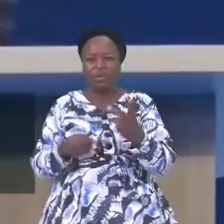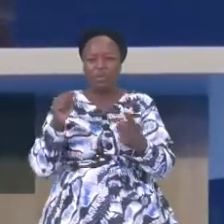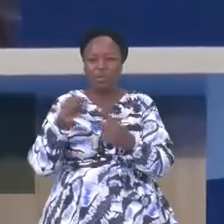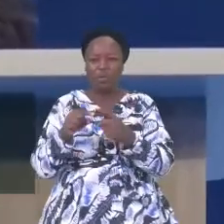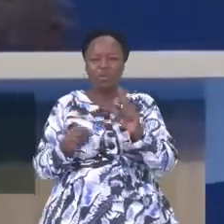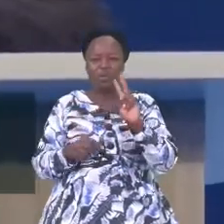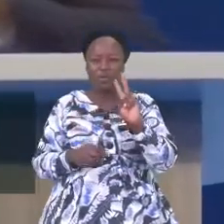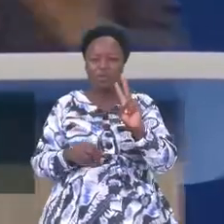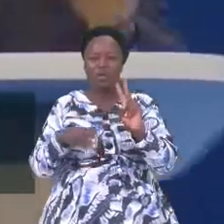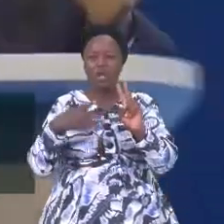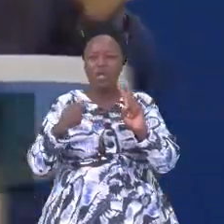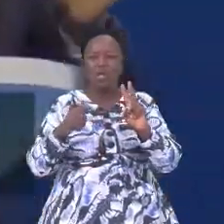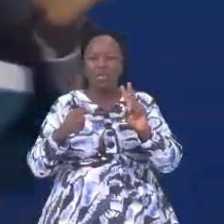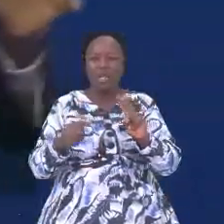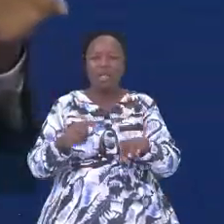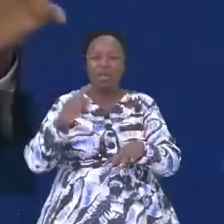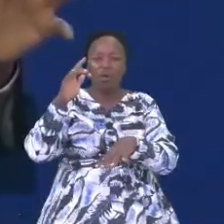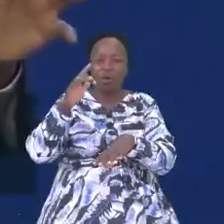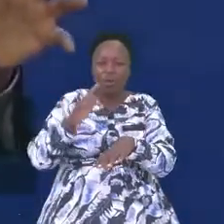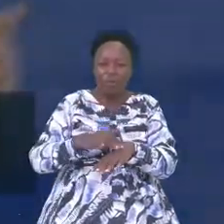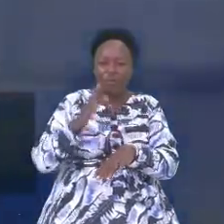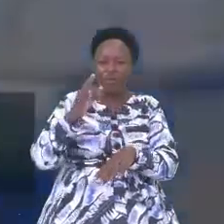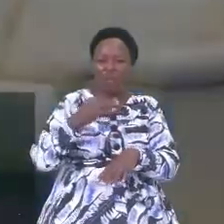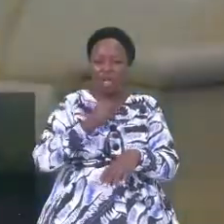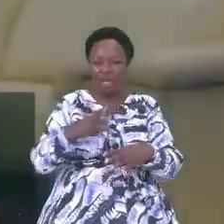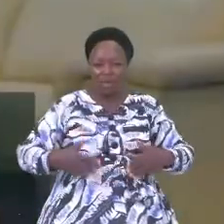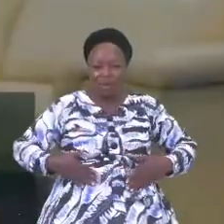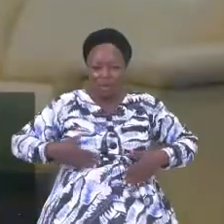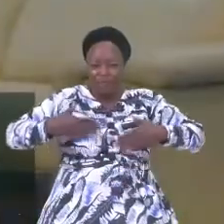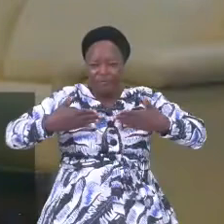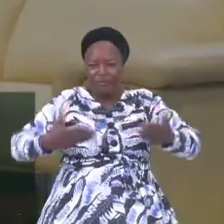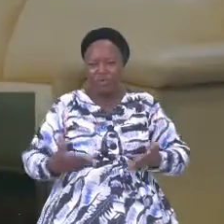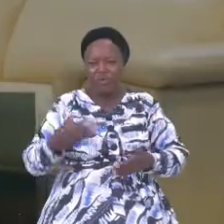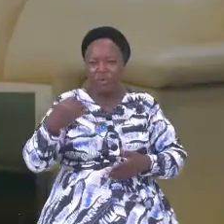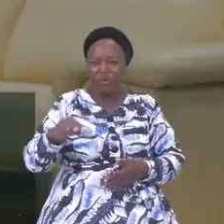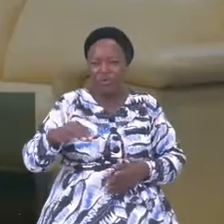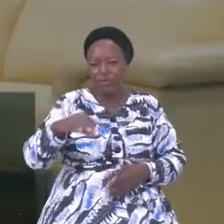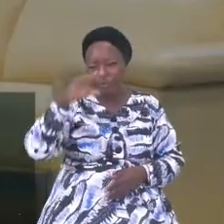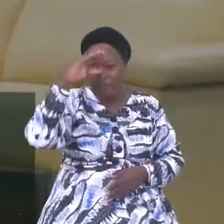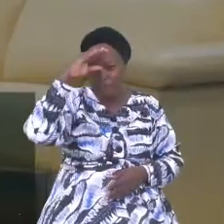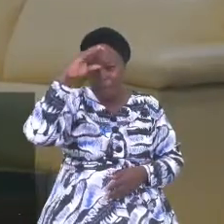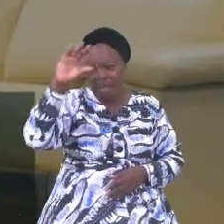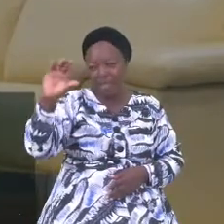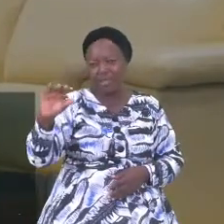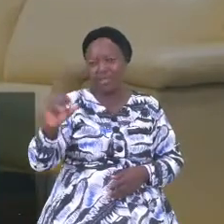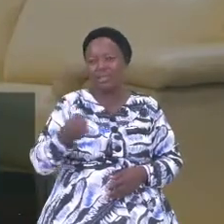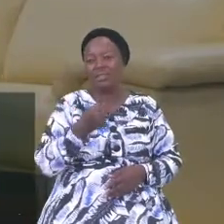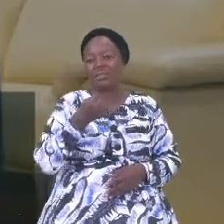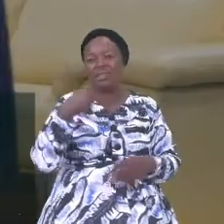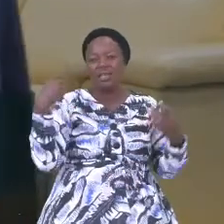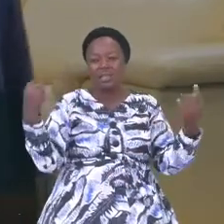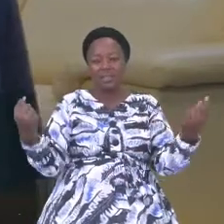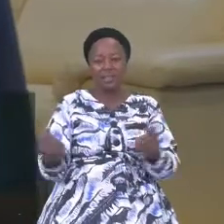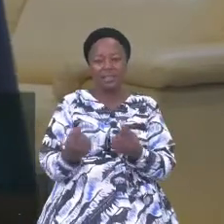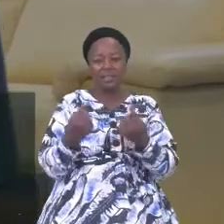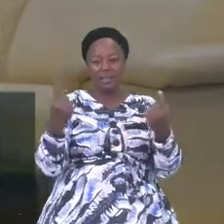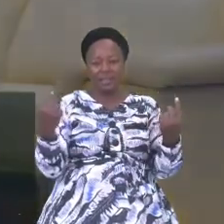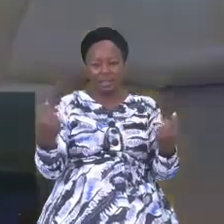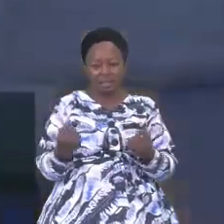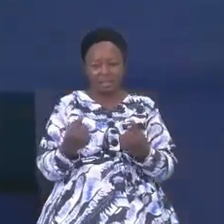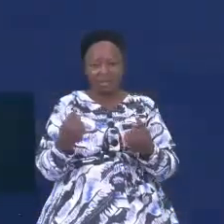the conviction and the confession of marked sins. The conviction. Look at